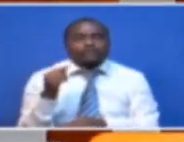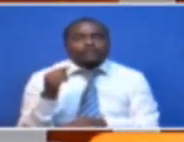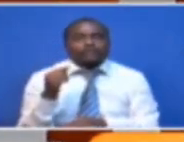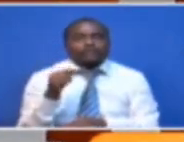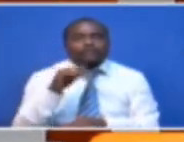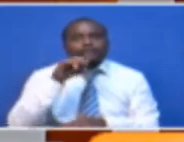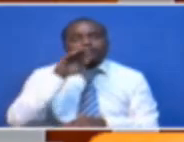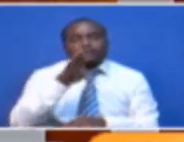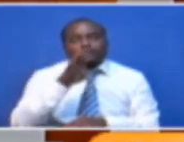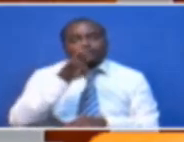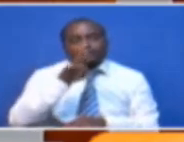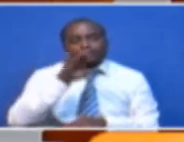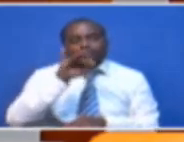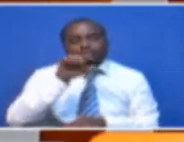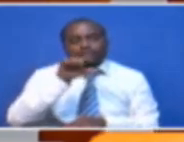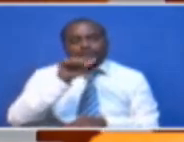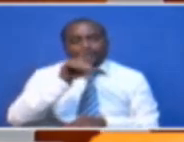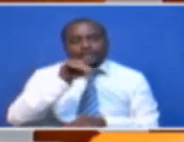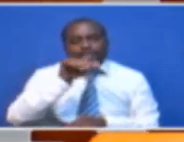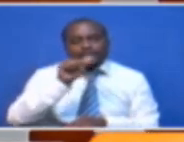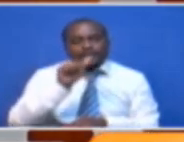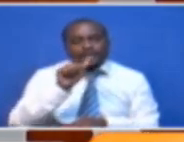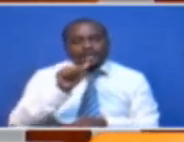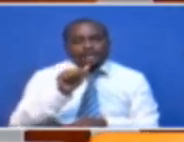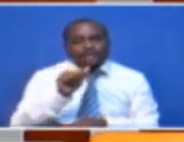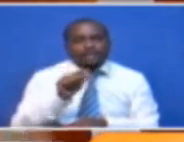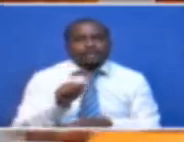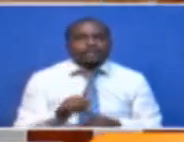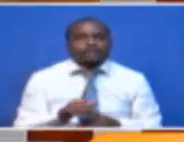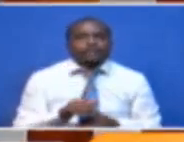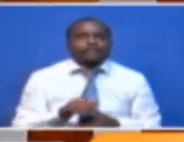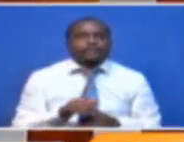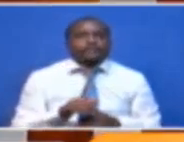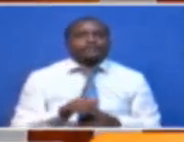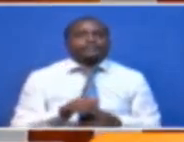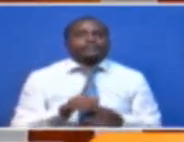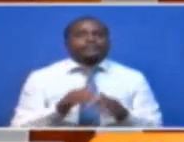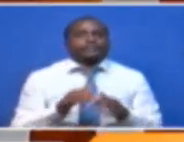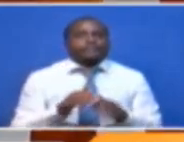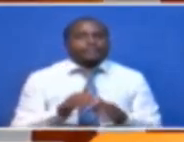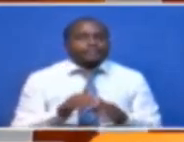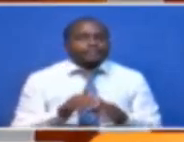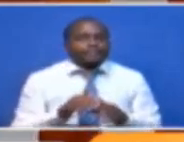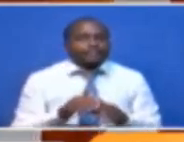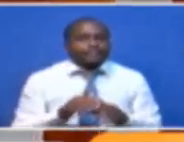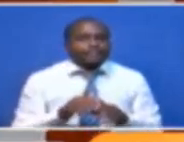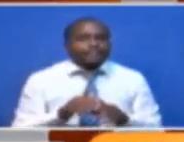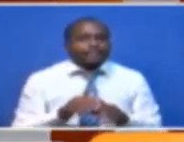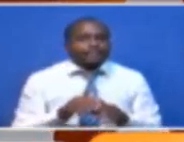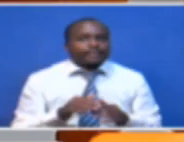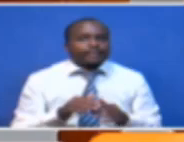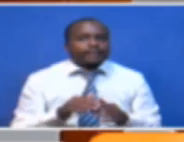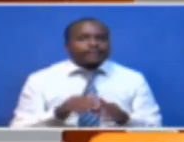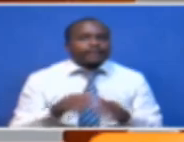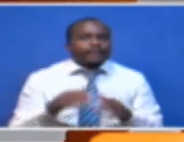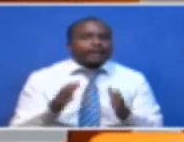Brigadier Lenges, and crushed and retaken